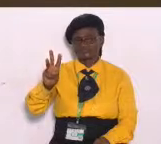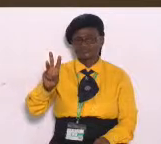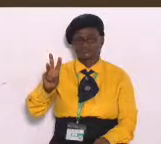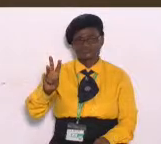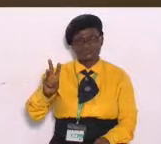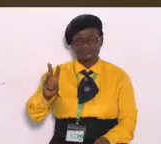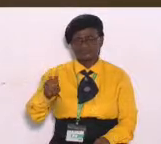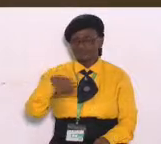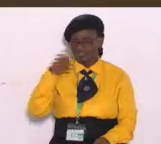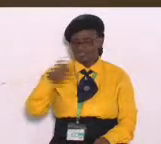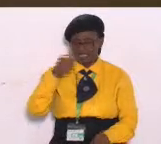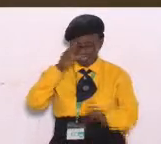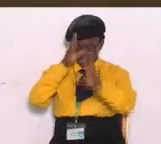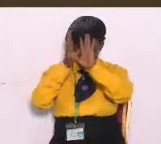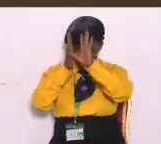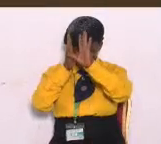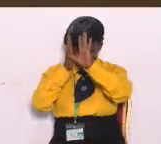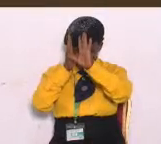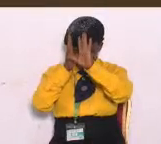Say, Father,